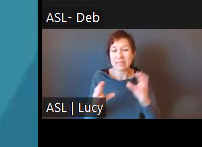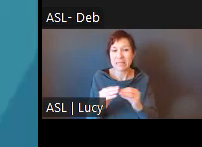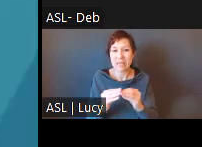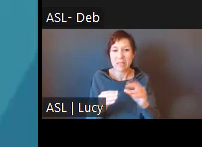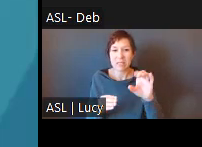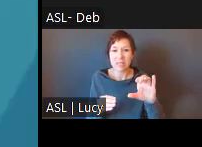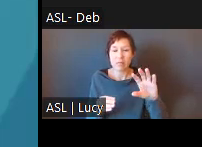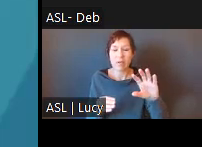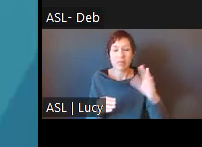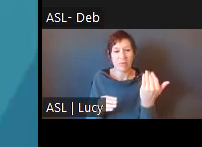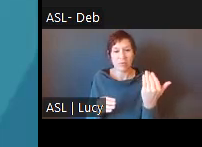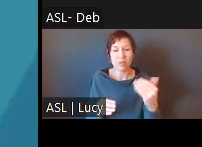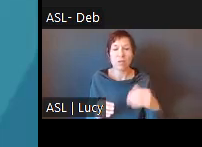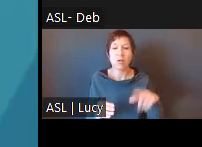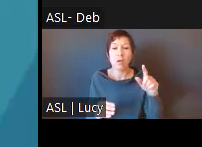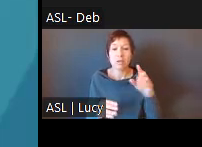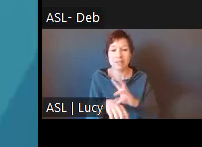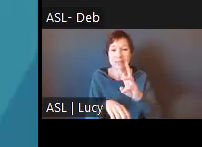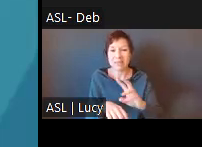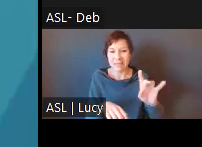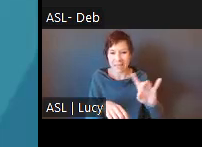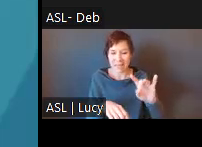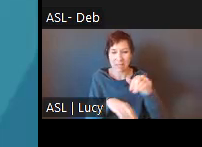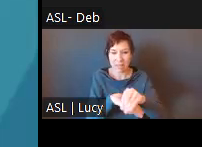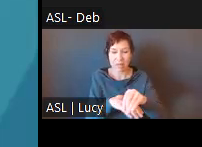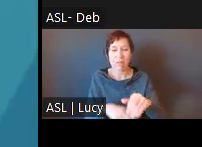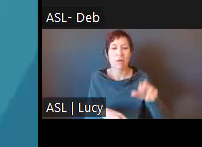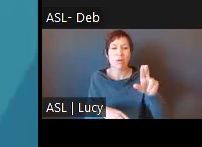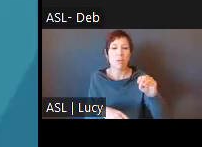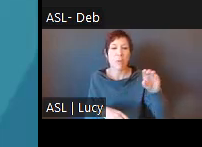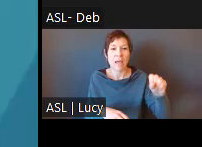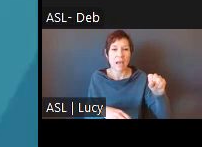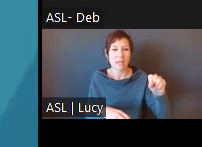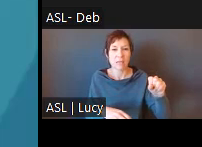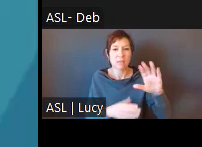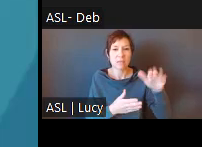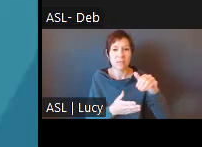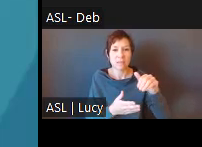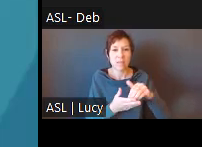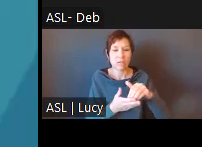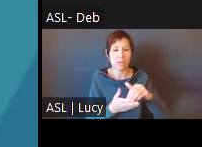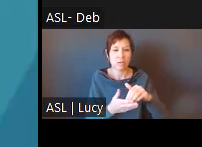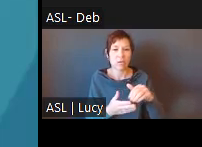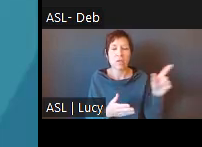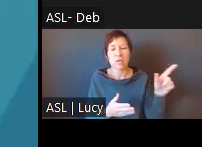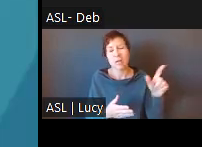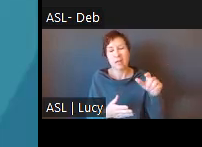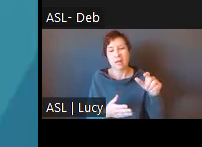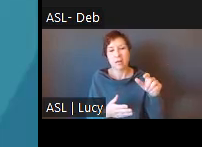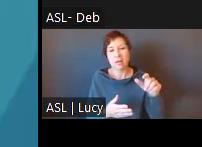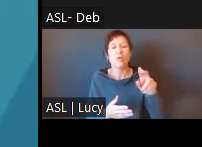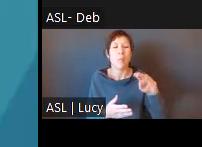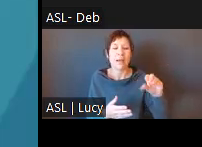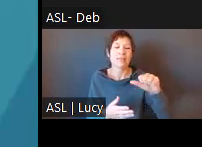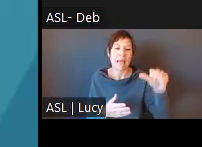at the UMass Amherst Center in Springfield. The address is 1500 Main Street. We will